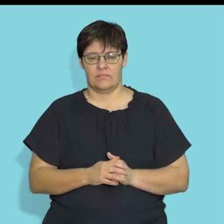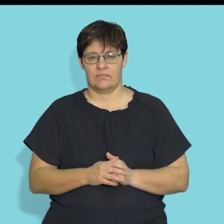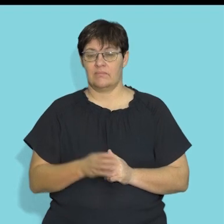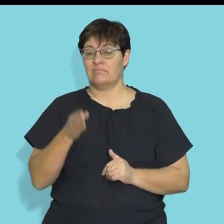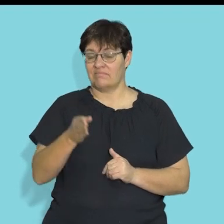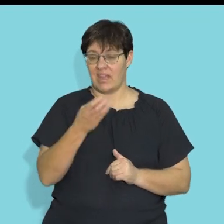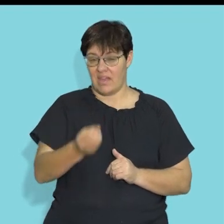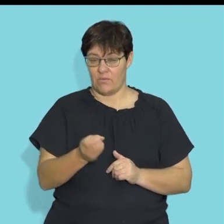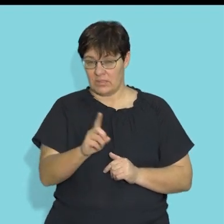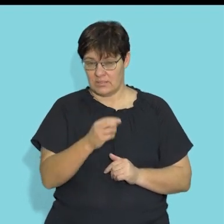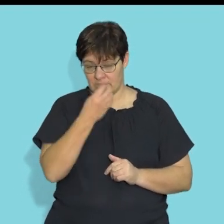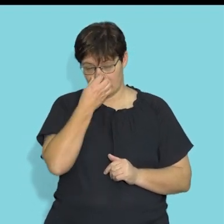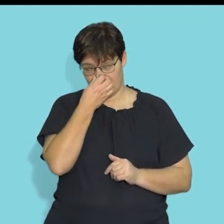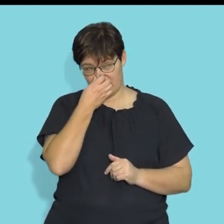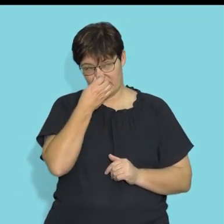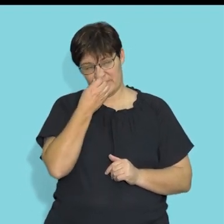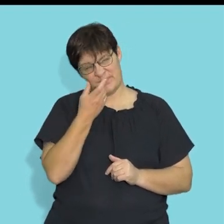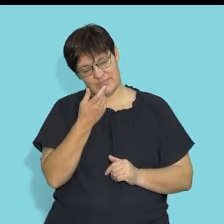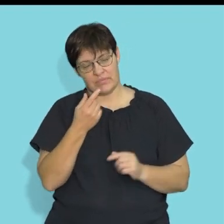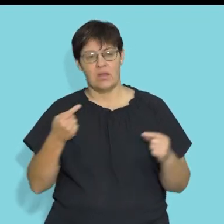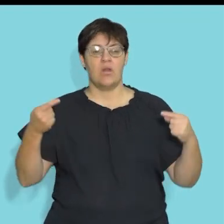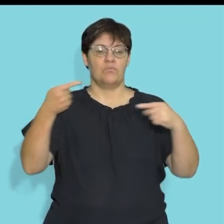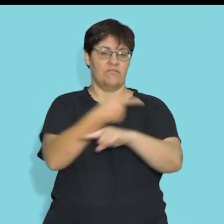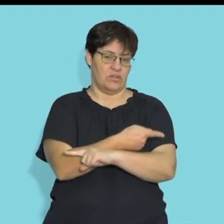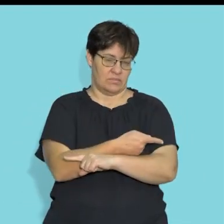In front of us is an example of a